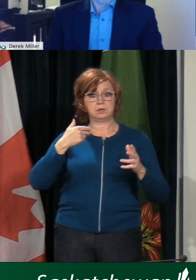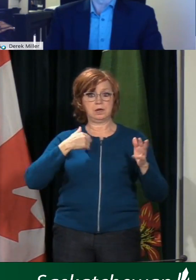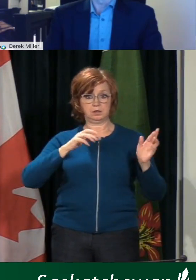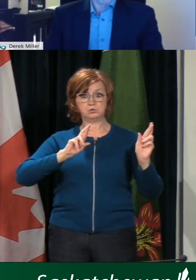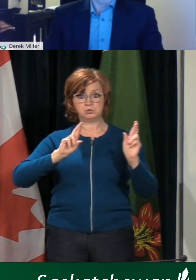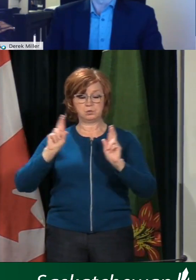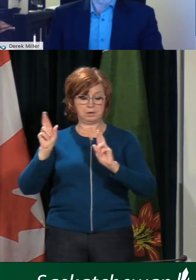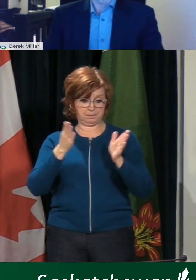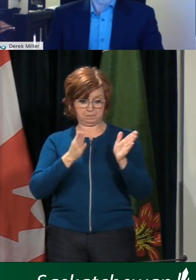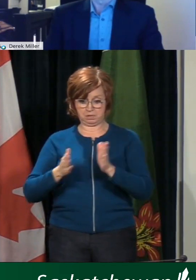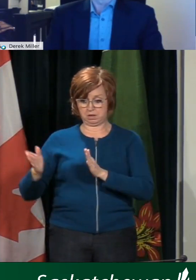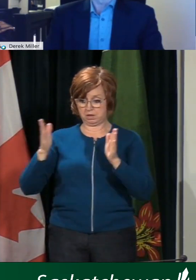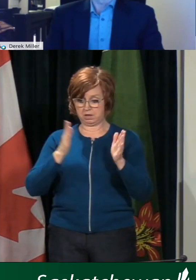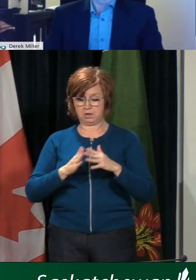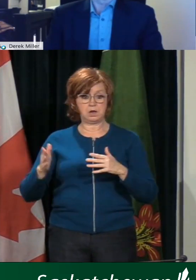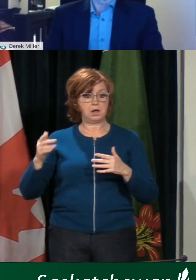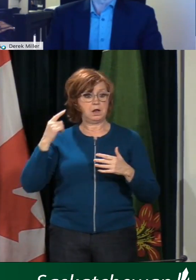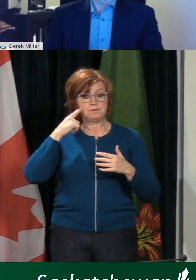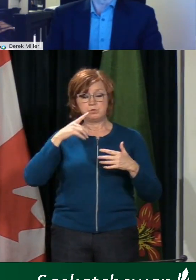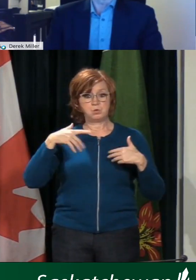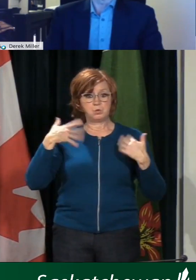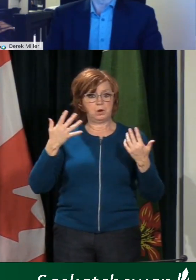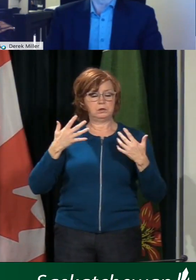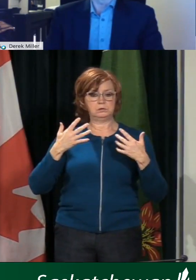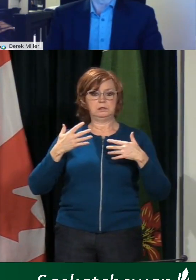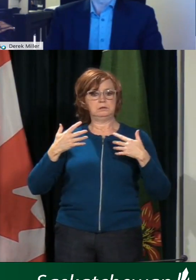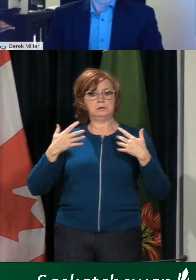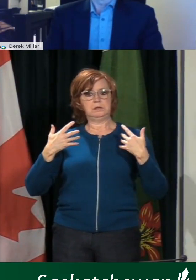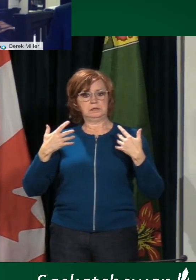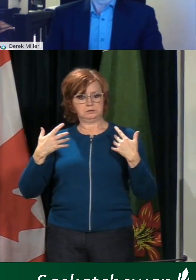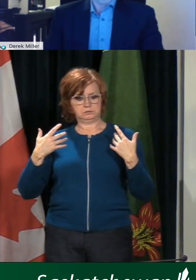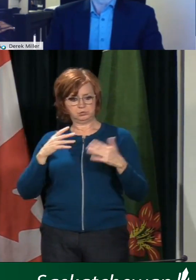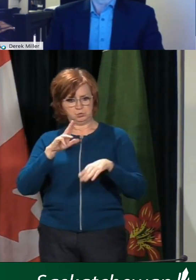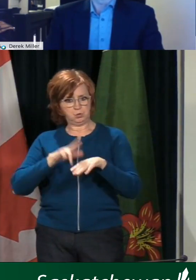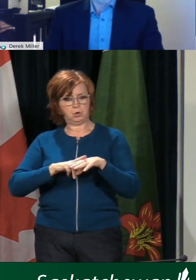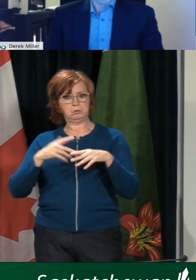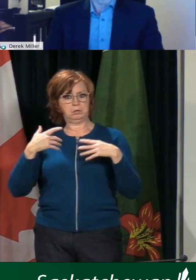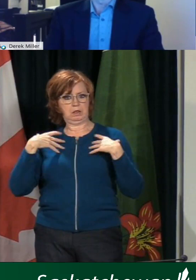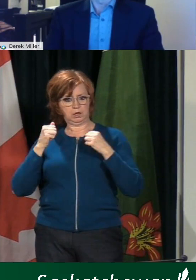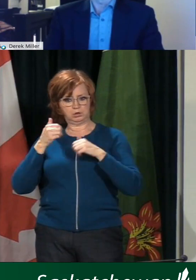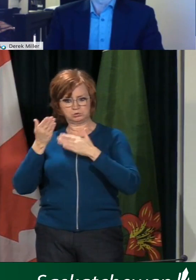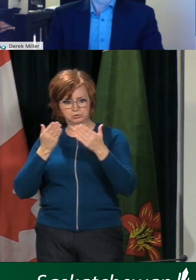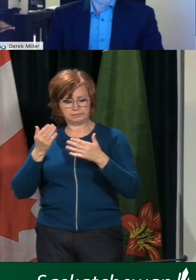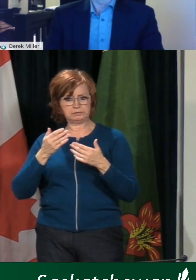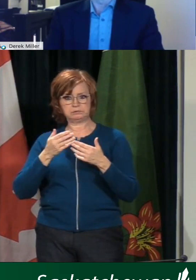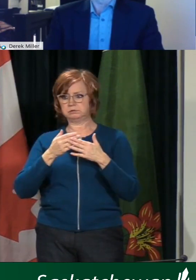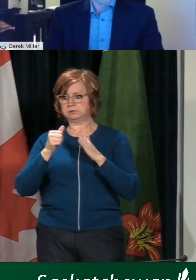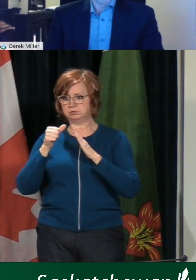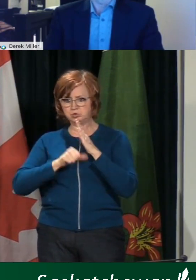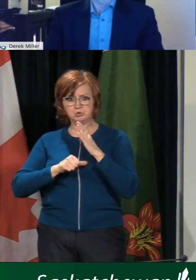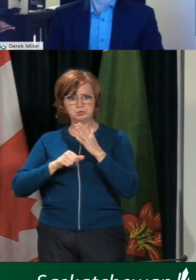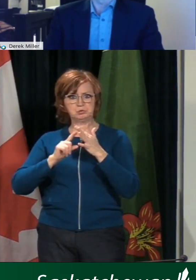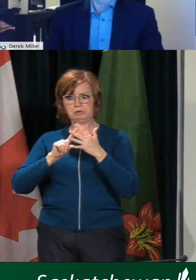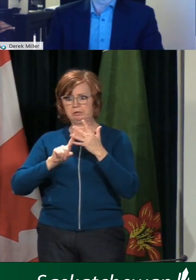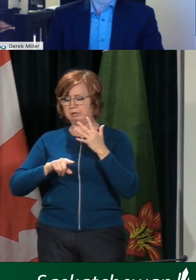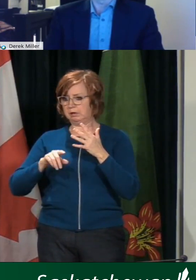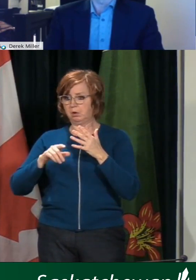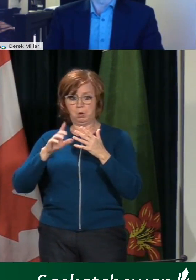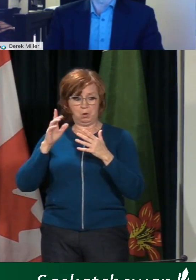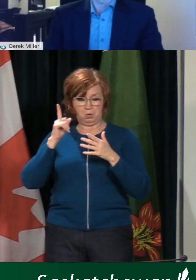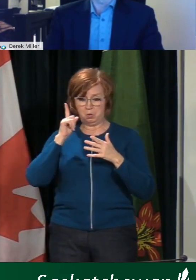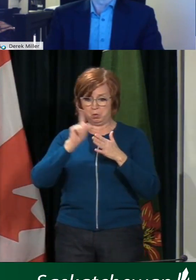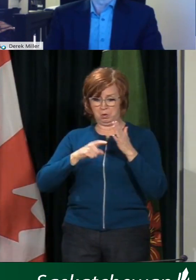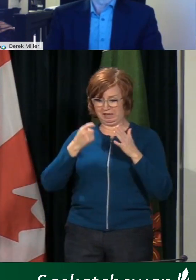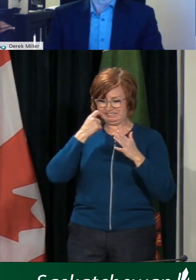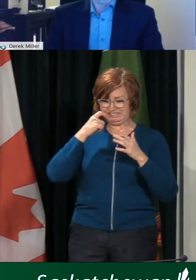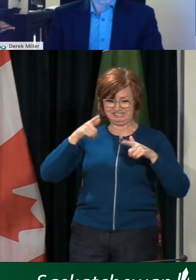that we've been putting forward, this will be based on a staged approach. We are looking at community services, elective surgeries, and